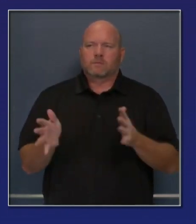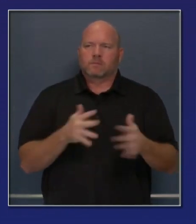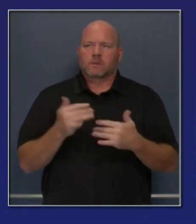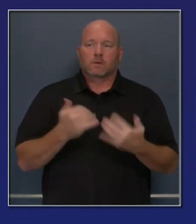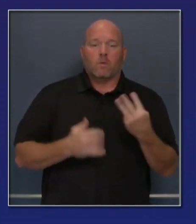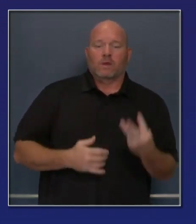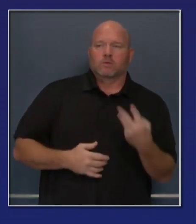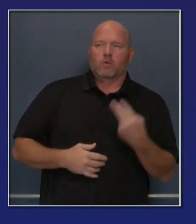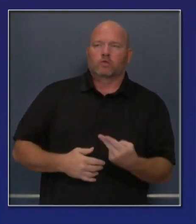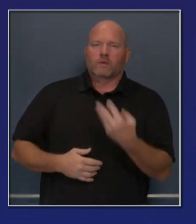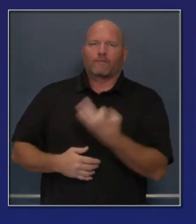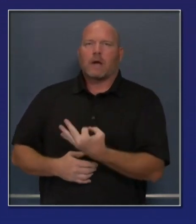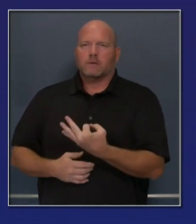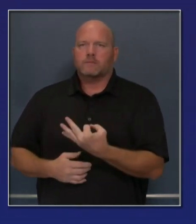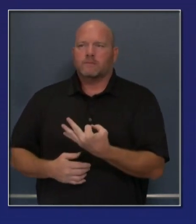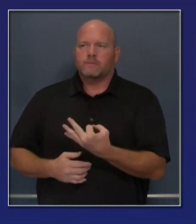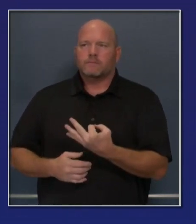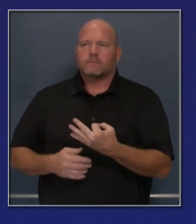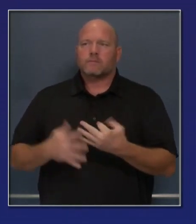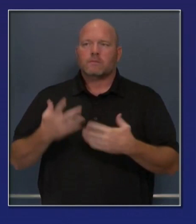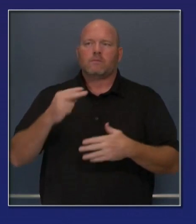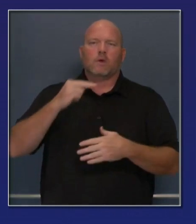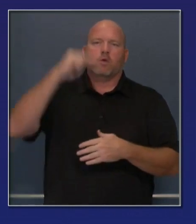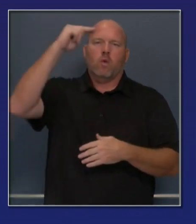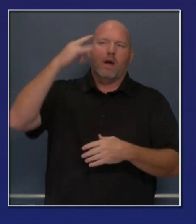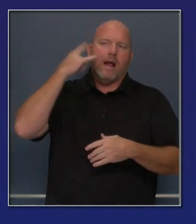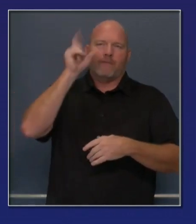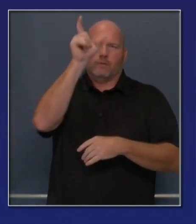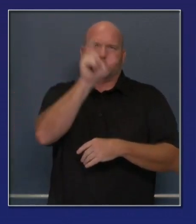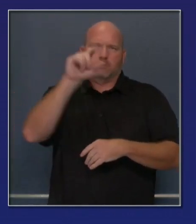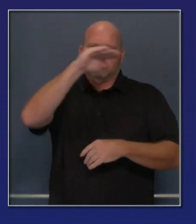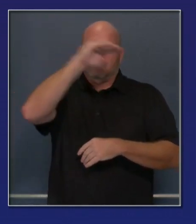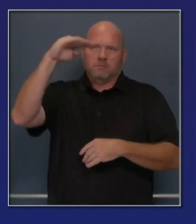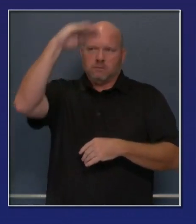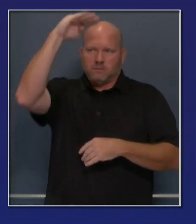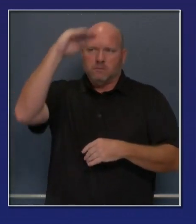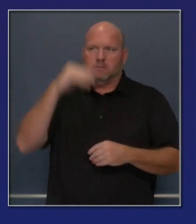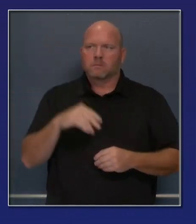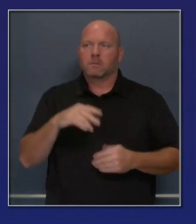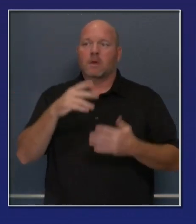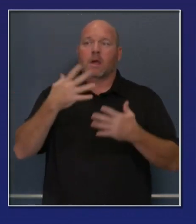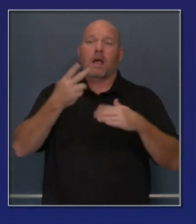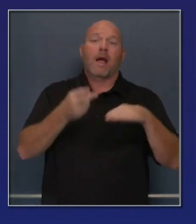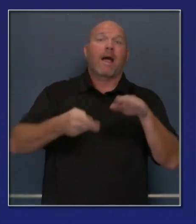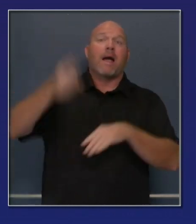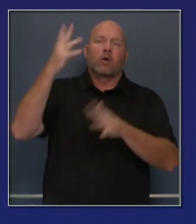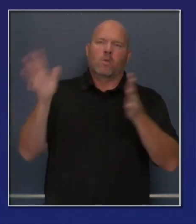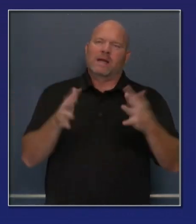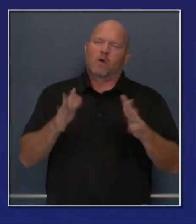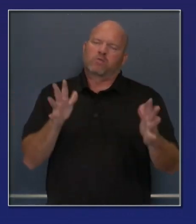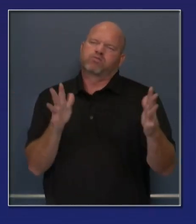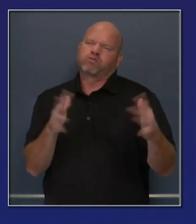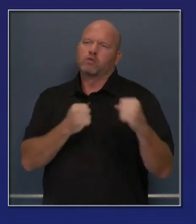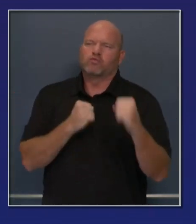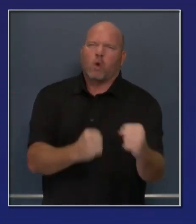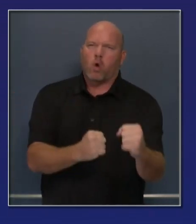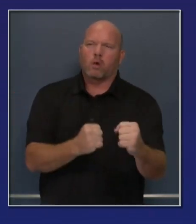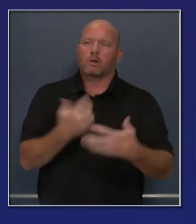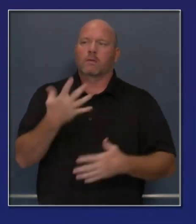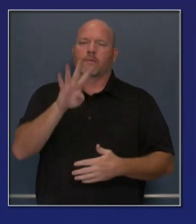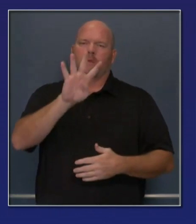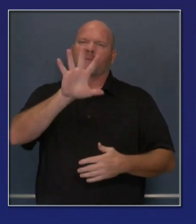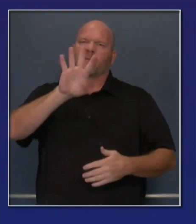Friday in Northern California in particular, we're expecting high wind events, 45-mile-an-hour